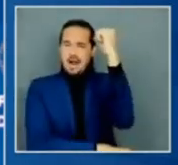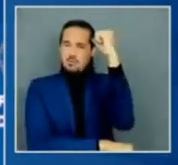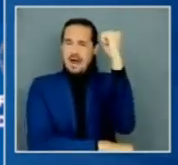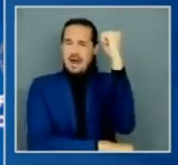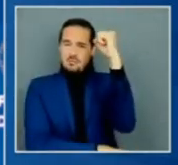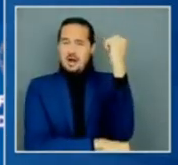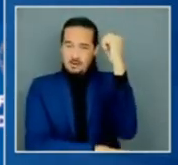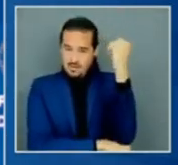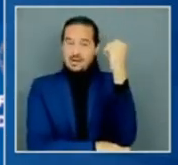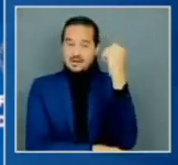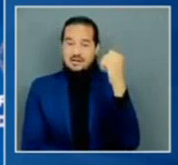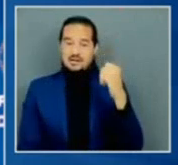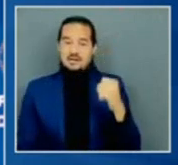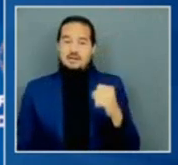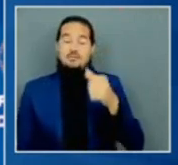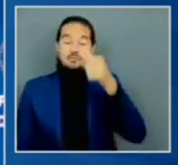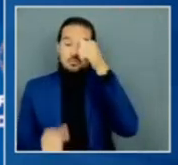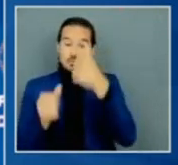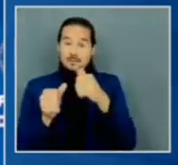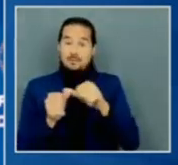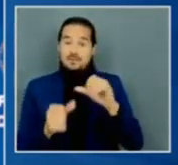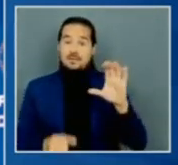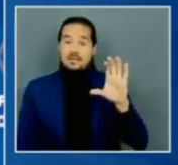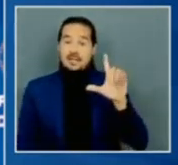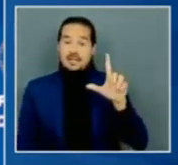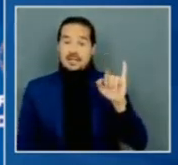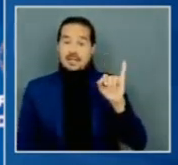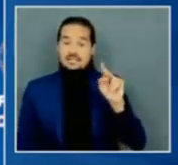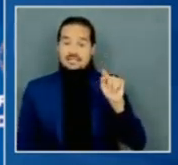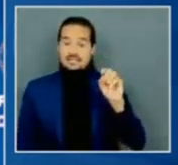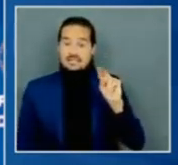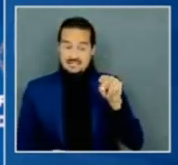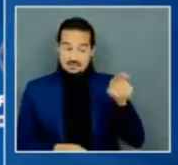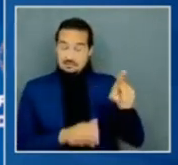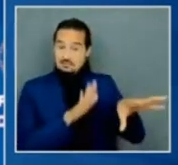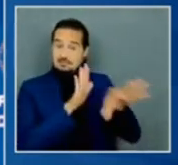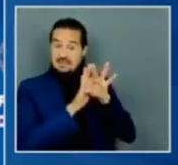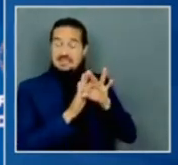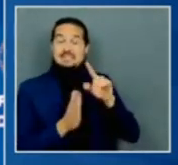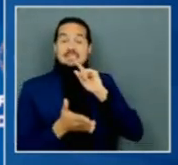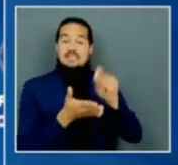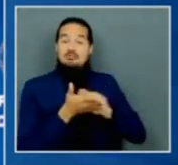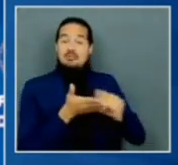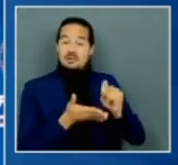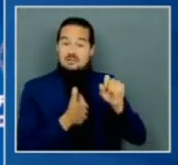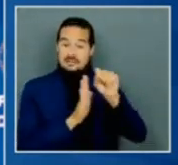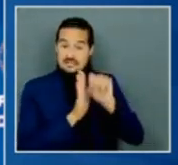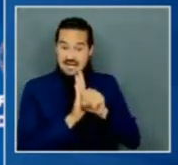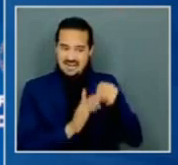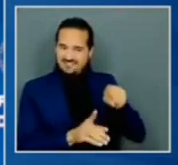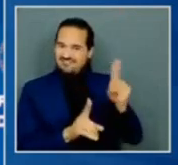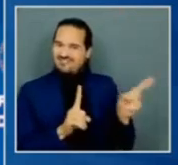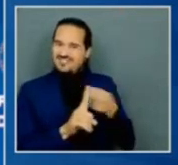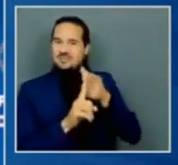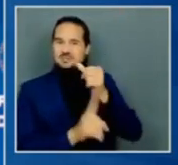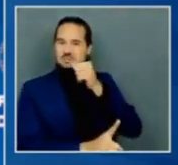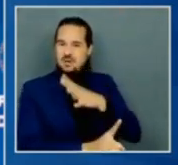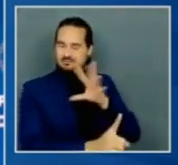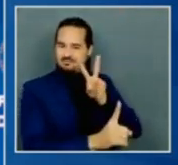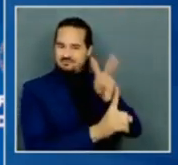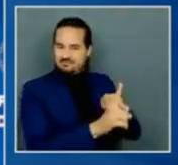cabinet. I remember when President Clinton named the first ever woman to be Secretary of State. I was there when President Obama named the first